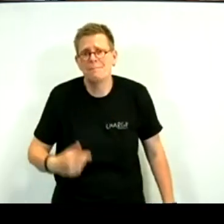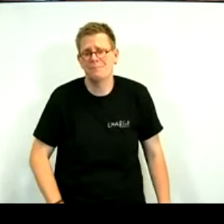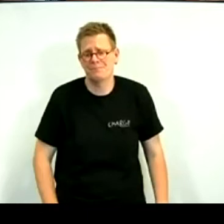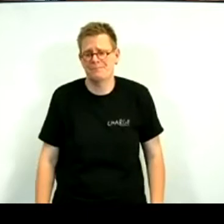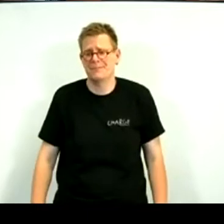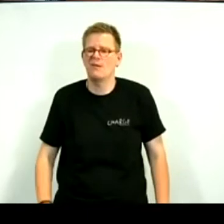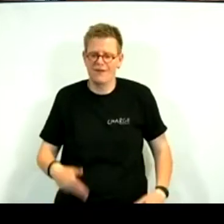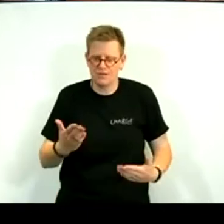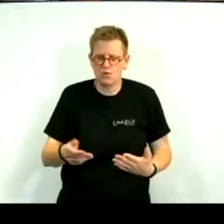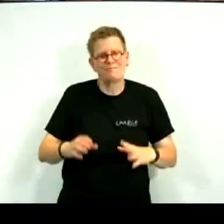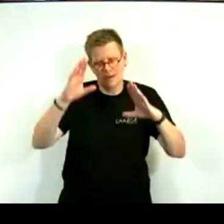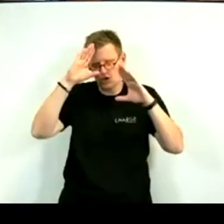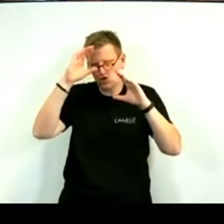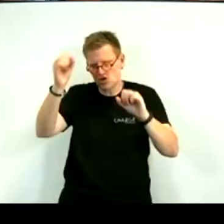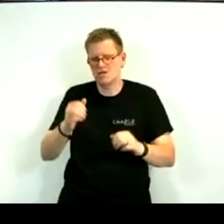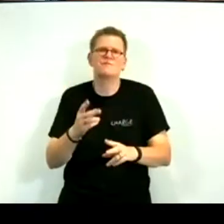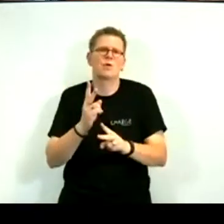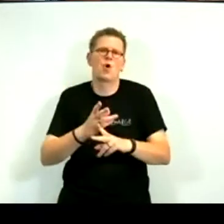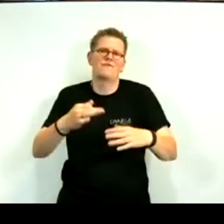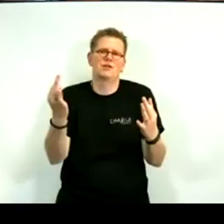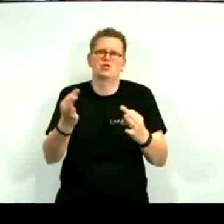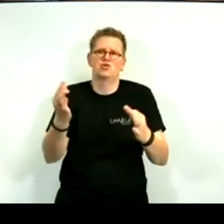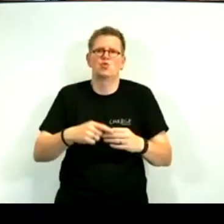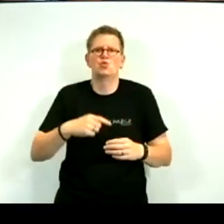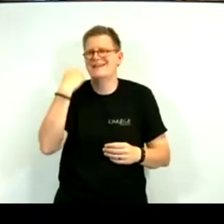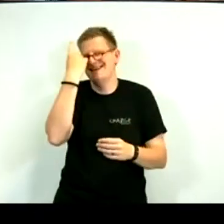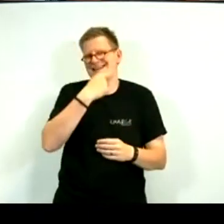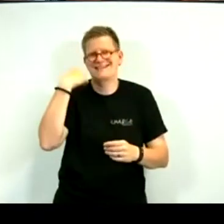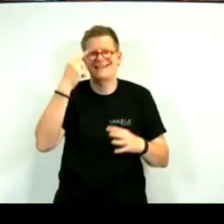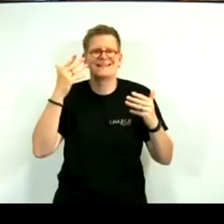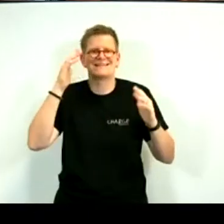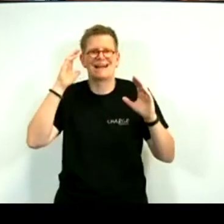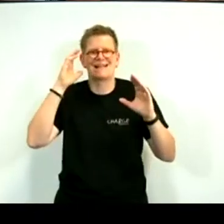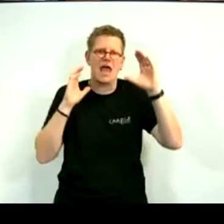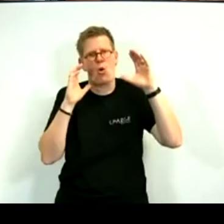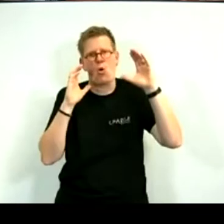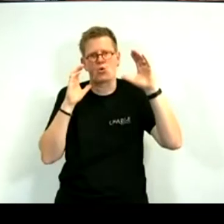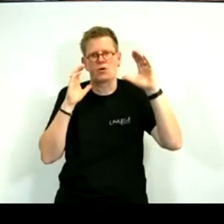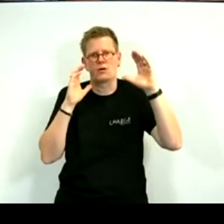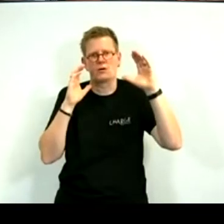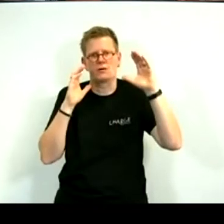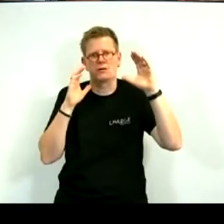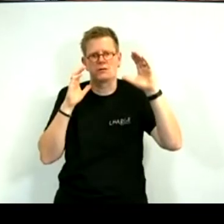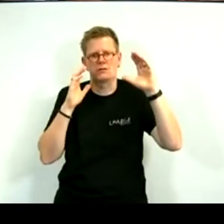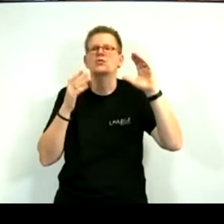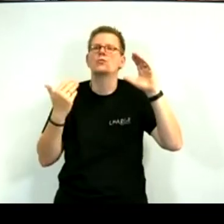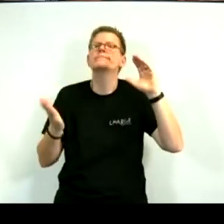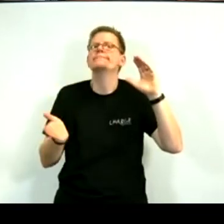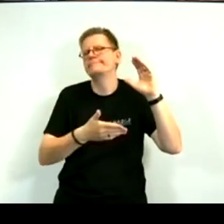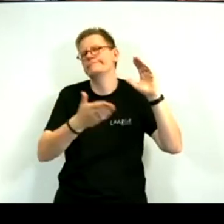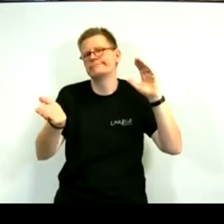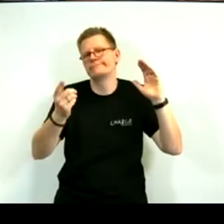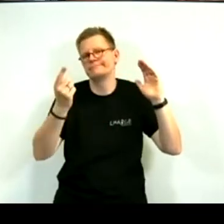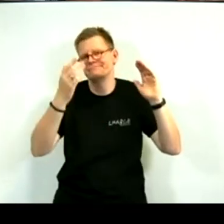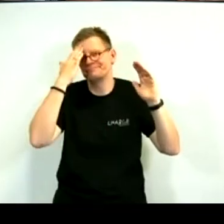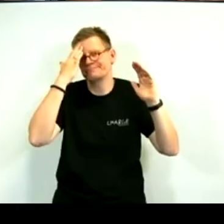palsy, which, as you probably know, is a significant charge feature stemming from cranial